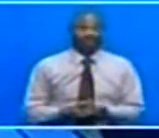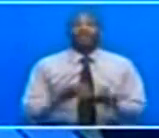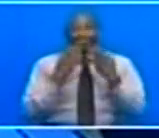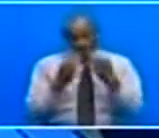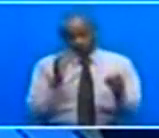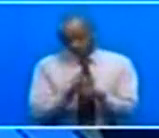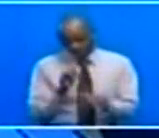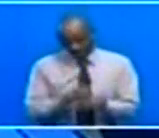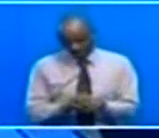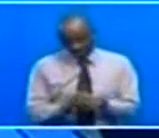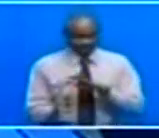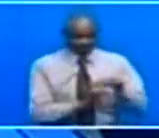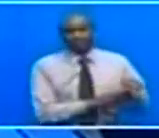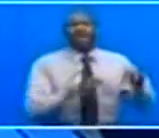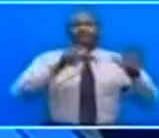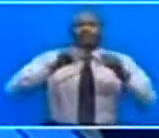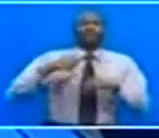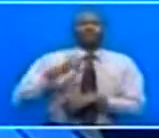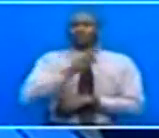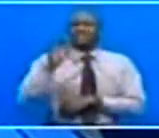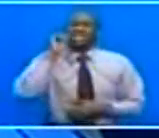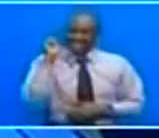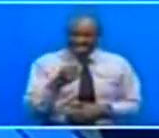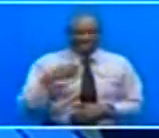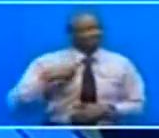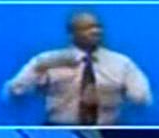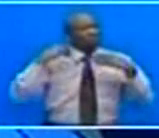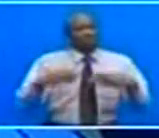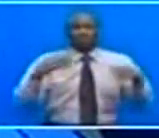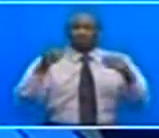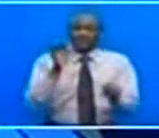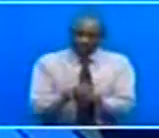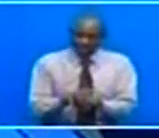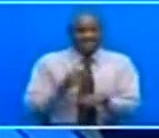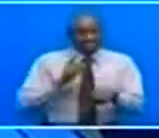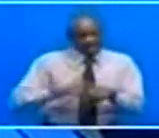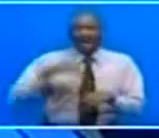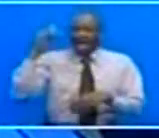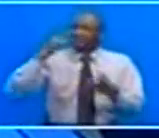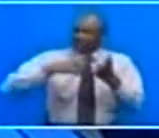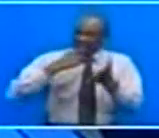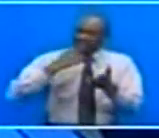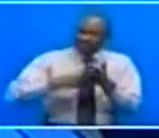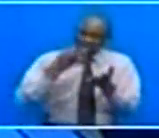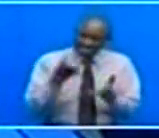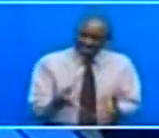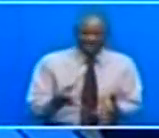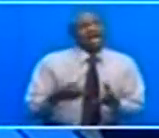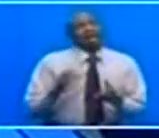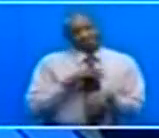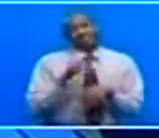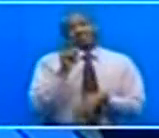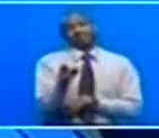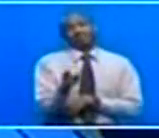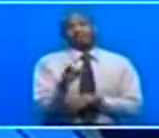Thanks, Abby. Now, farmers from Western Kenya have been counting losses as high production costs et into their bottom lines.